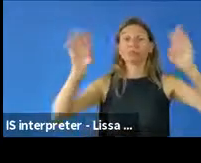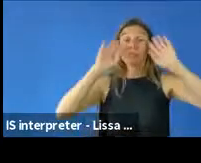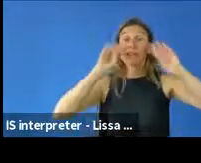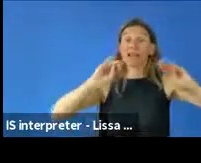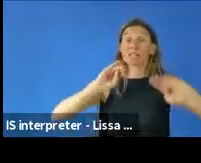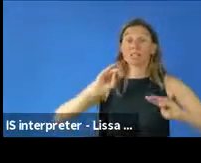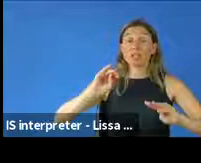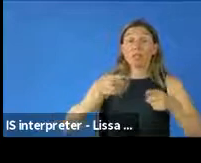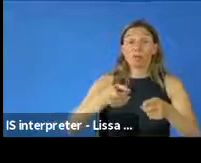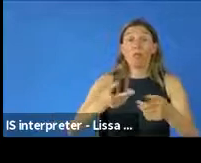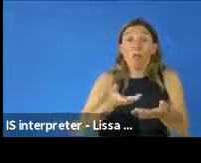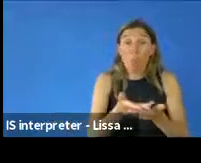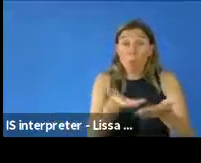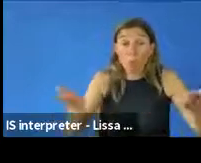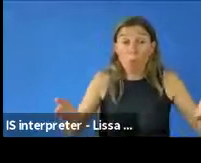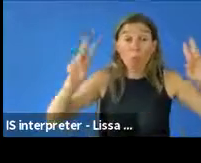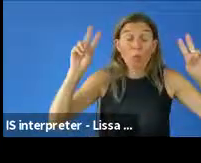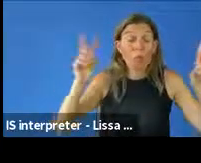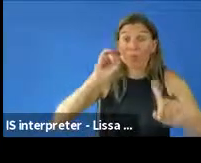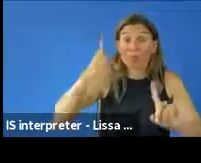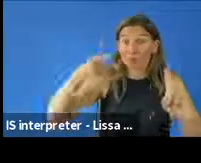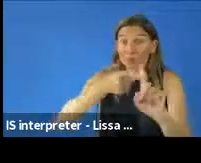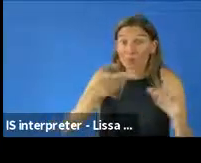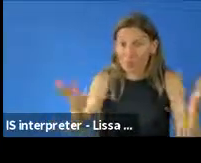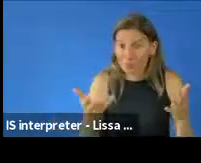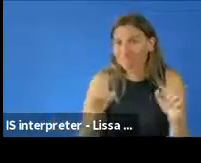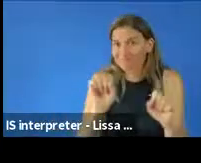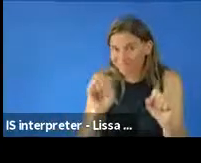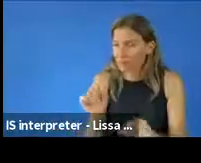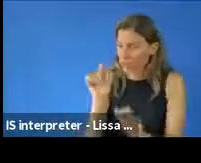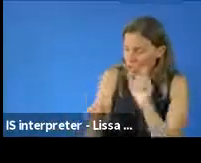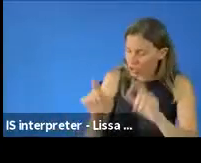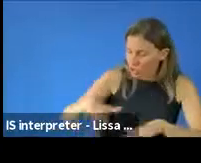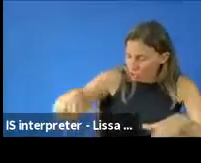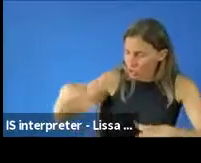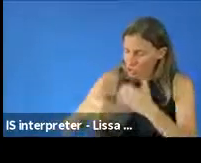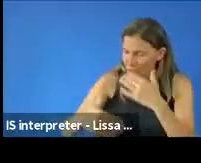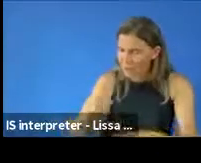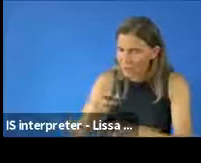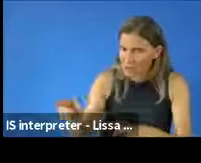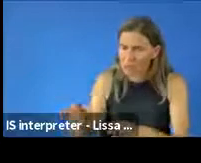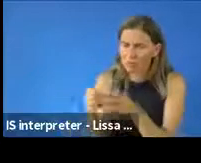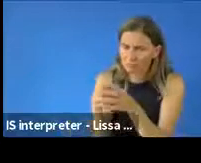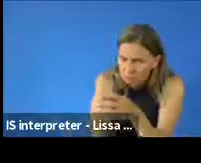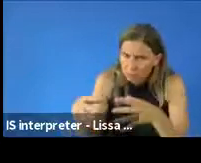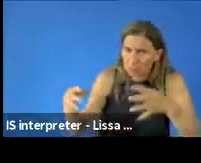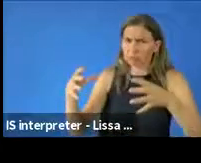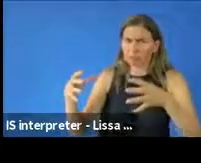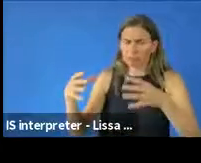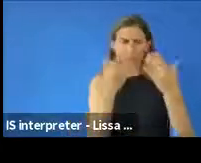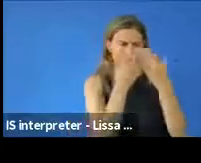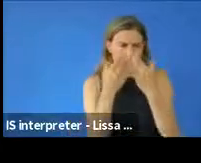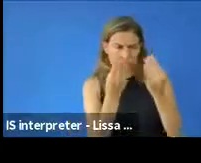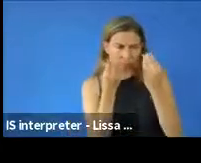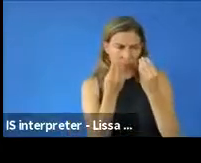goal wherein we're saying we want to increase access to inclusive education for children with disabilities, and we have 3 outcomes. One is to improve